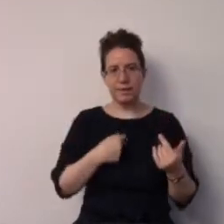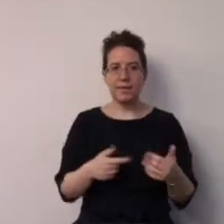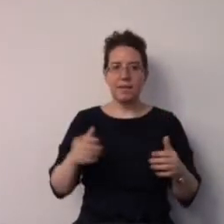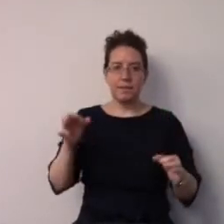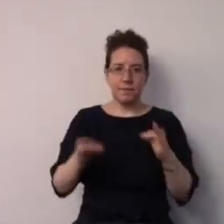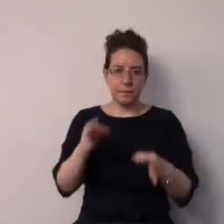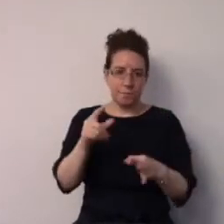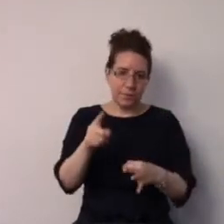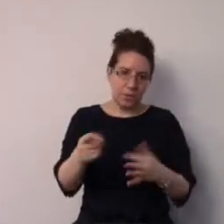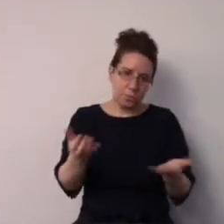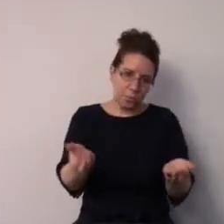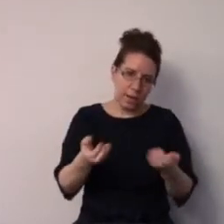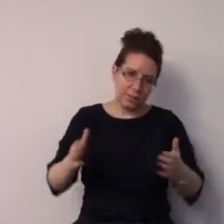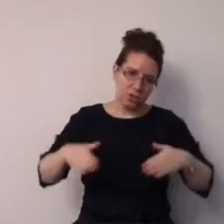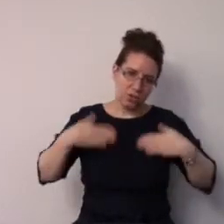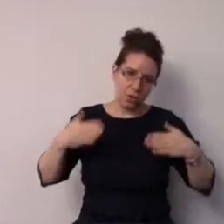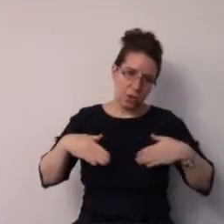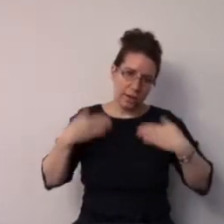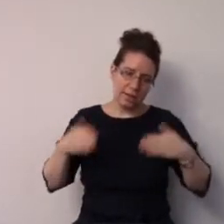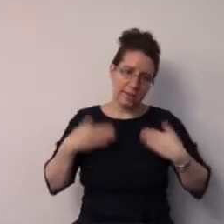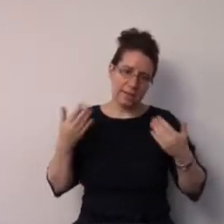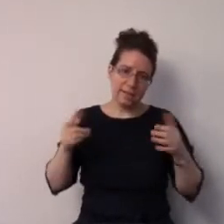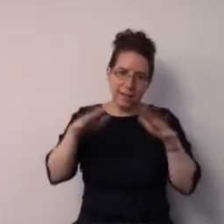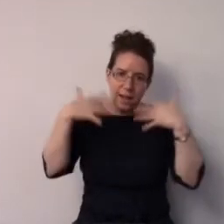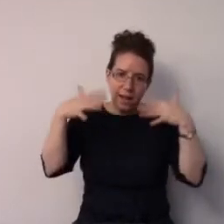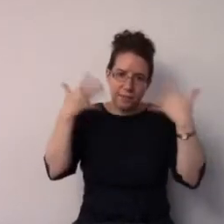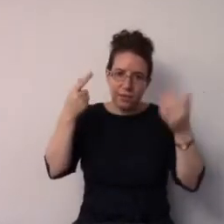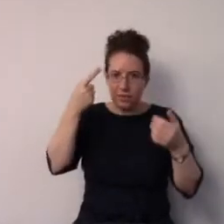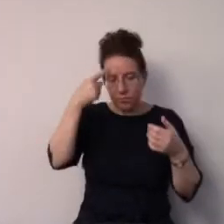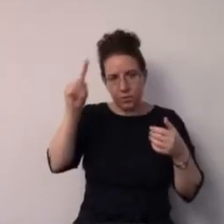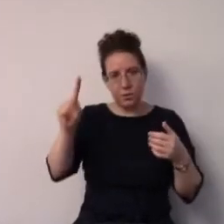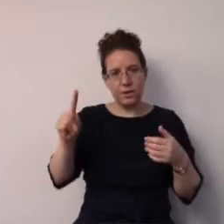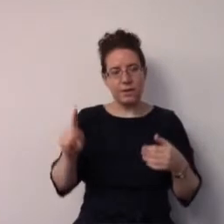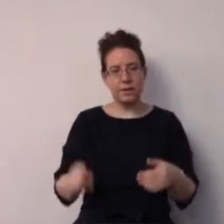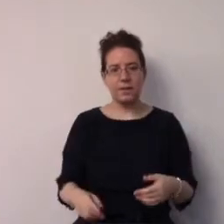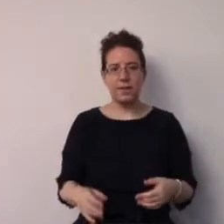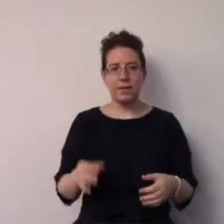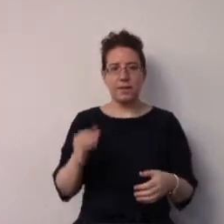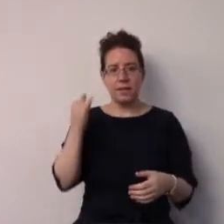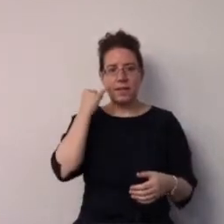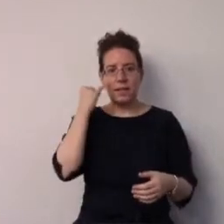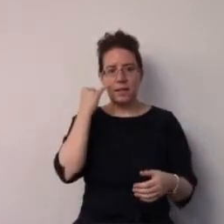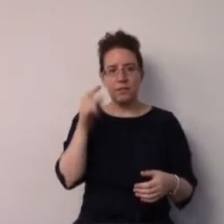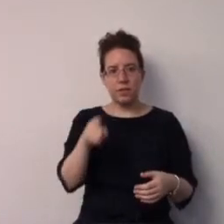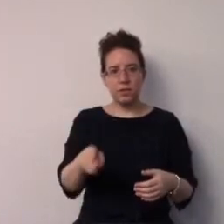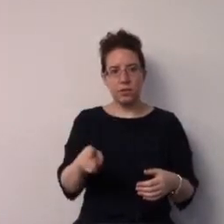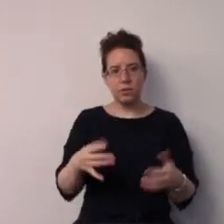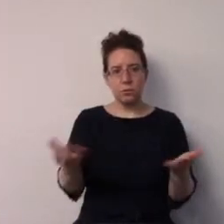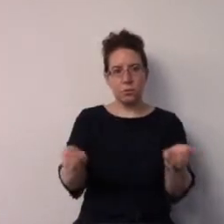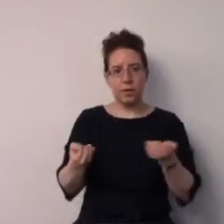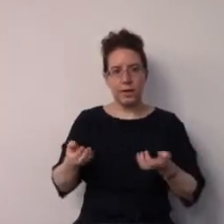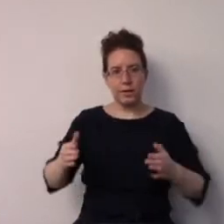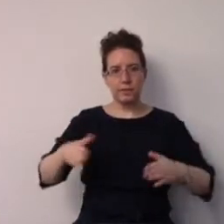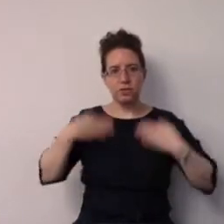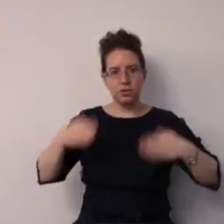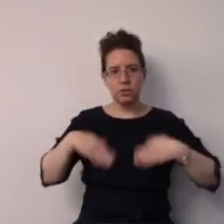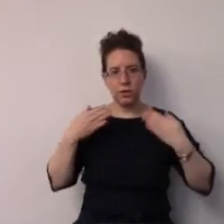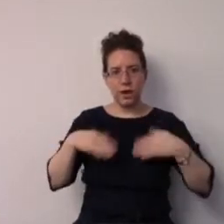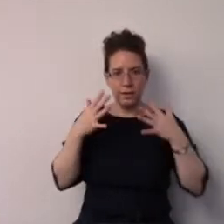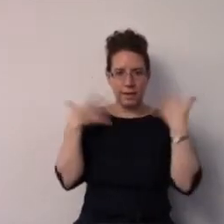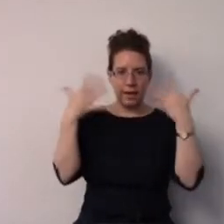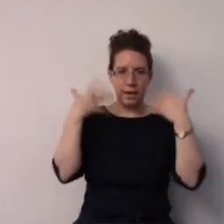for it. If you want joy, you must laugh for it. Oh, the joy of